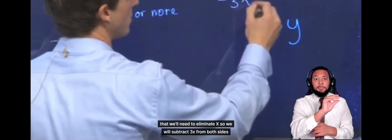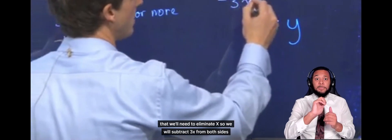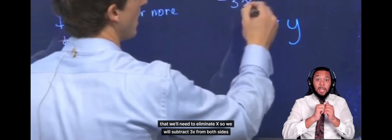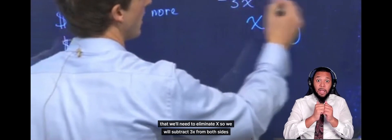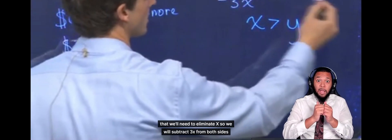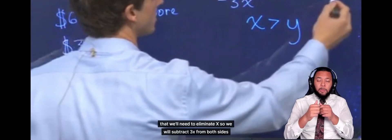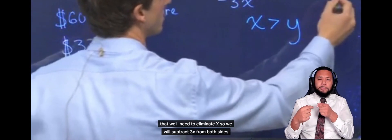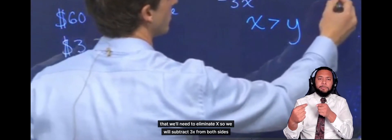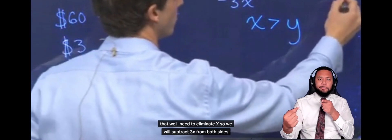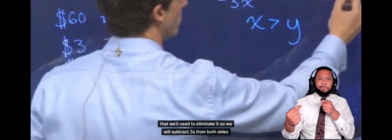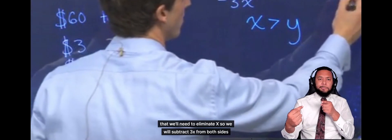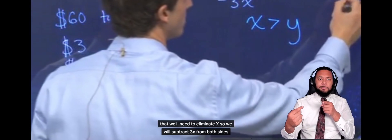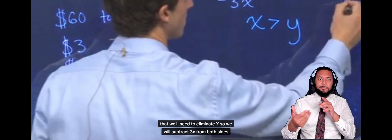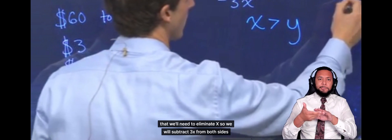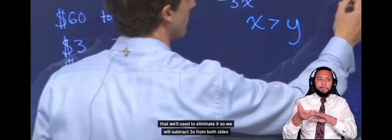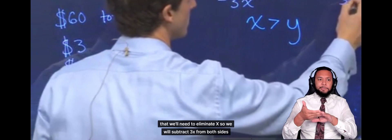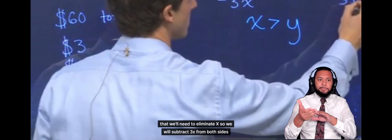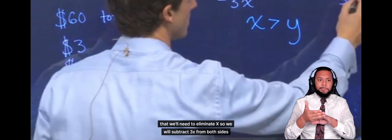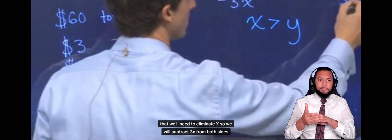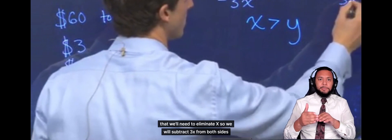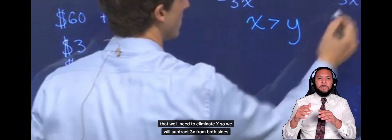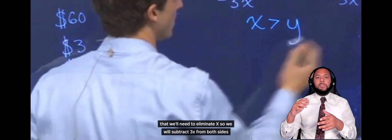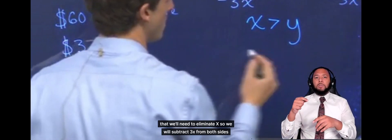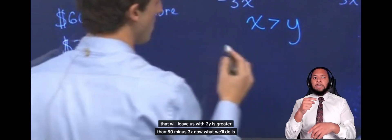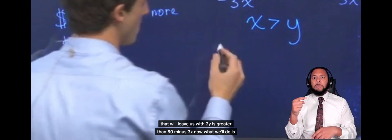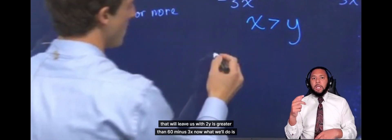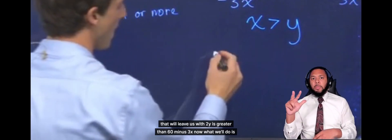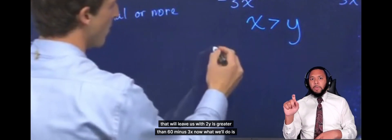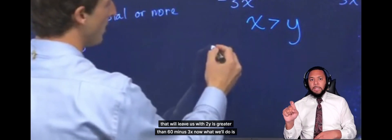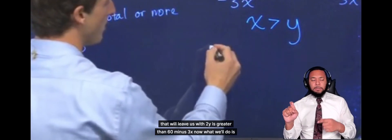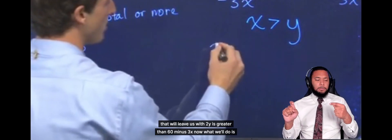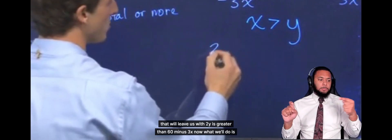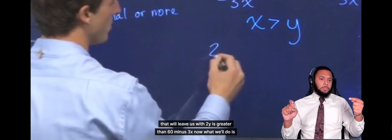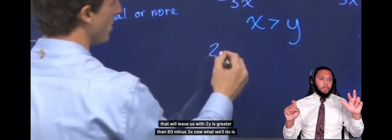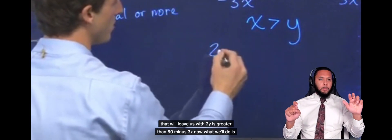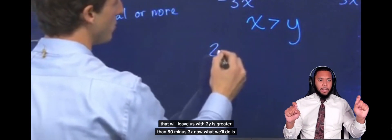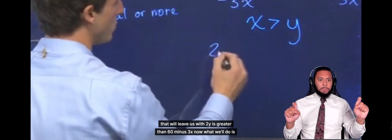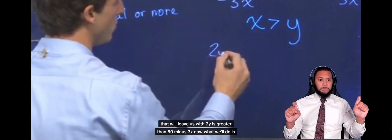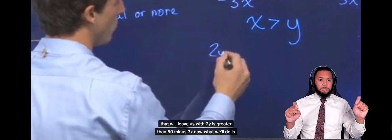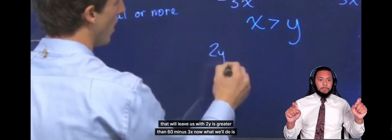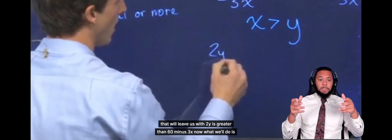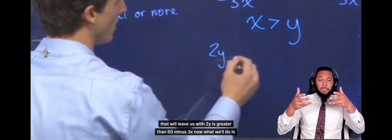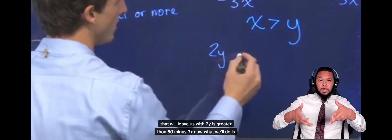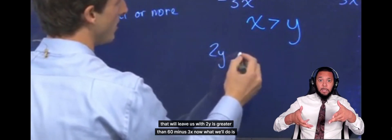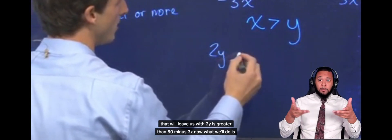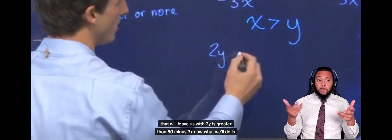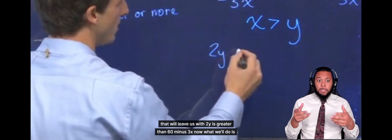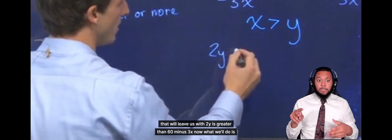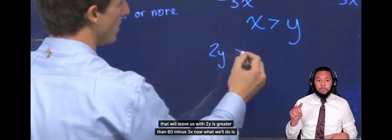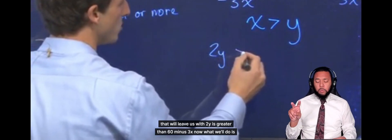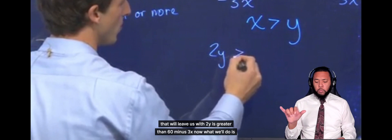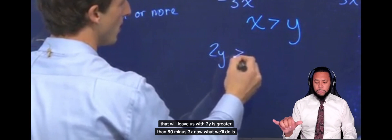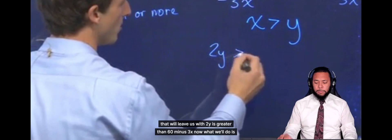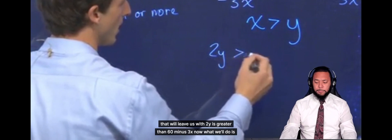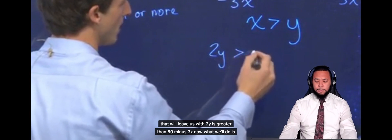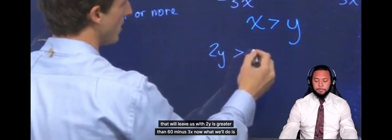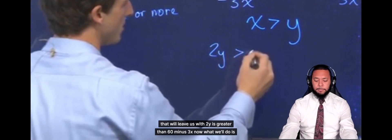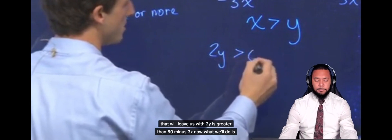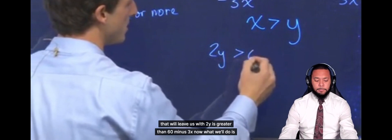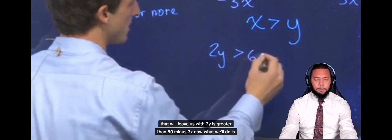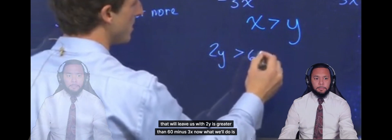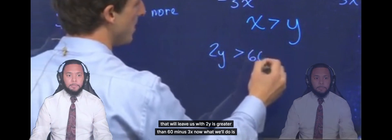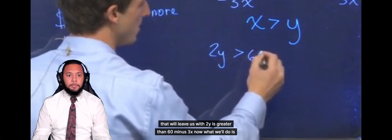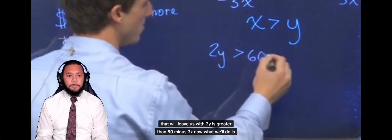subtract 3x from both sides. That will leave us with 2y is greater